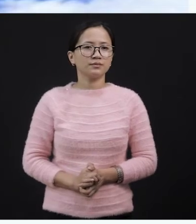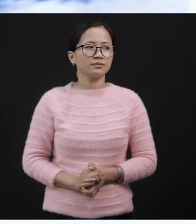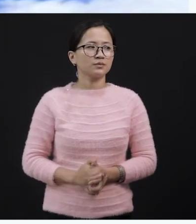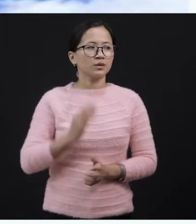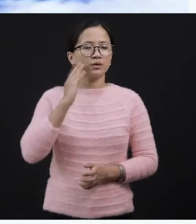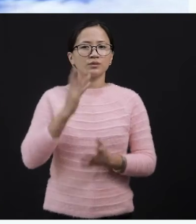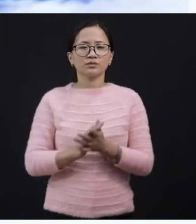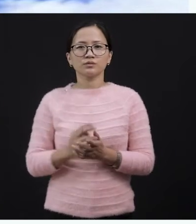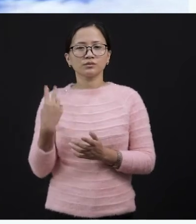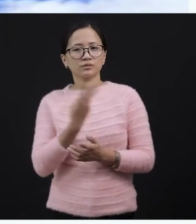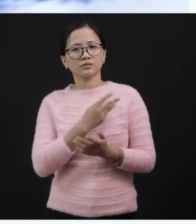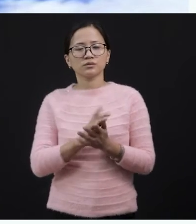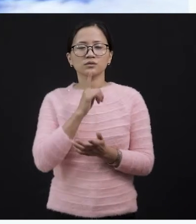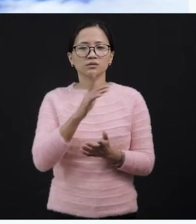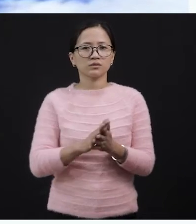So when we say air,